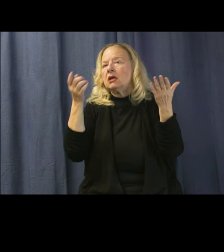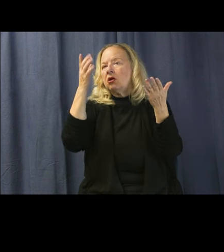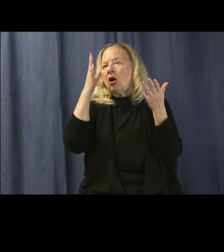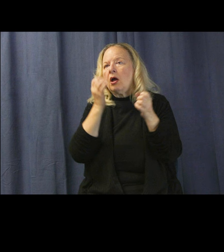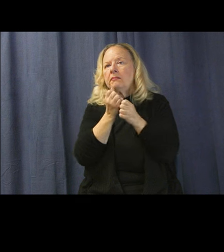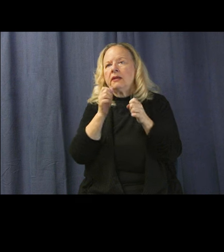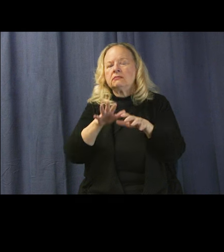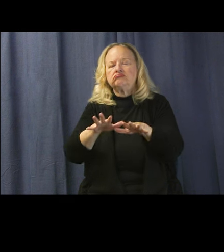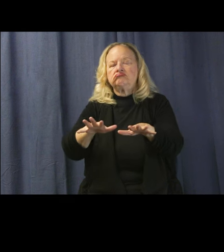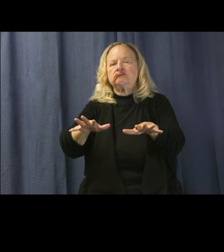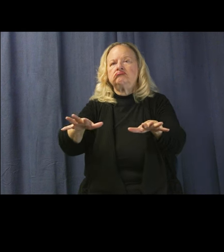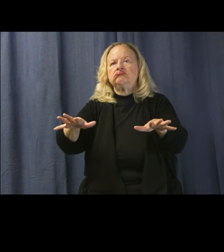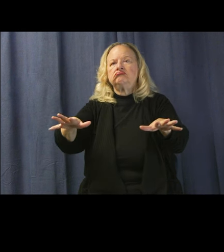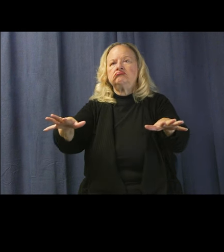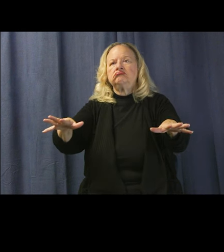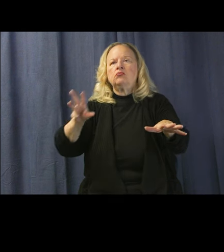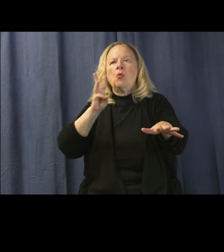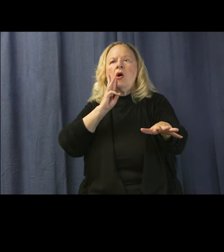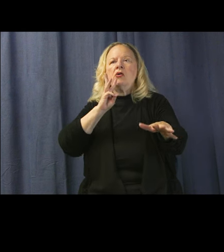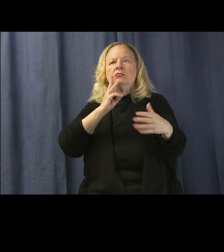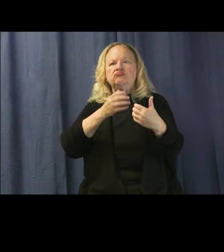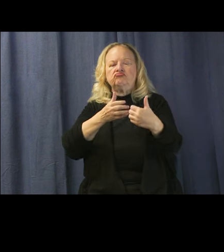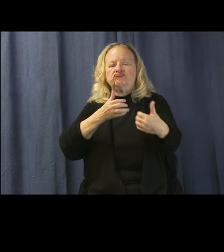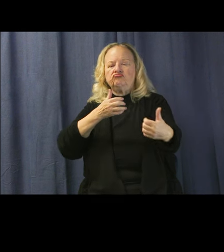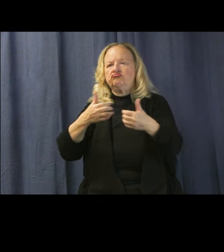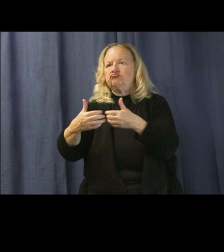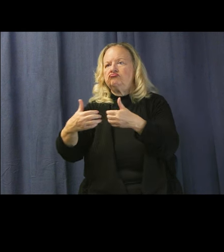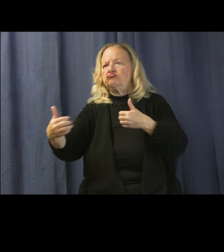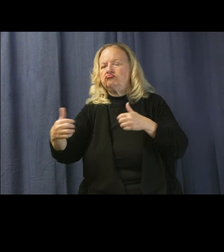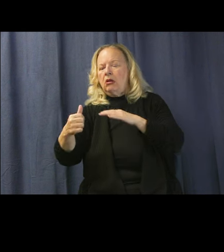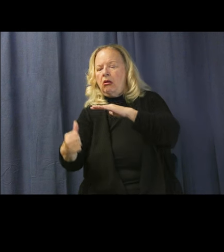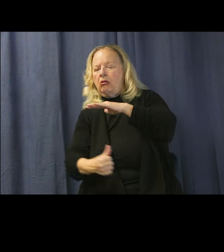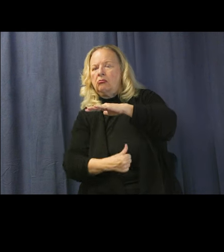And God made the expanse, and he separated the waters